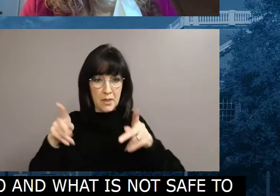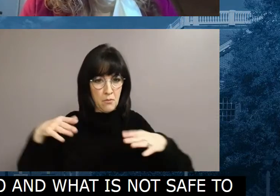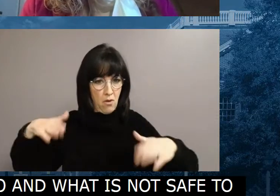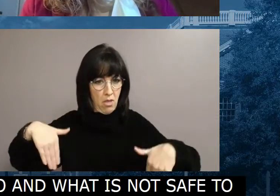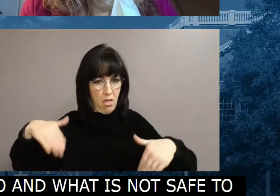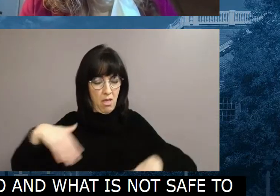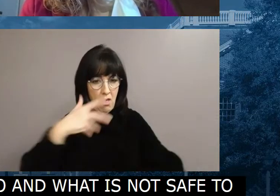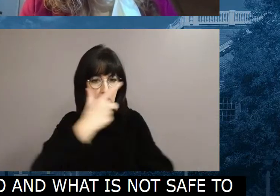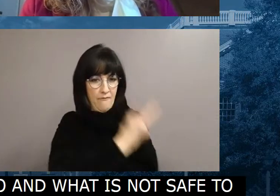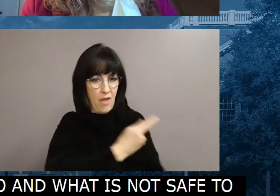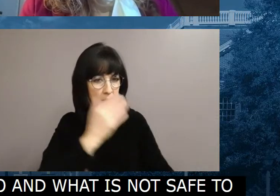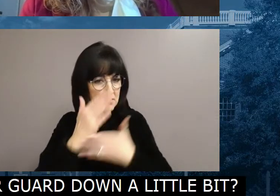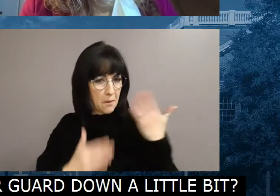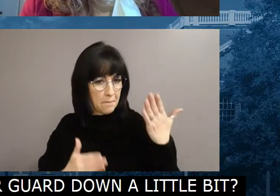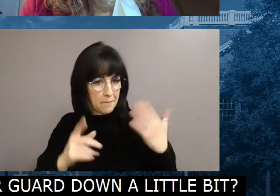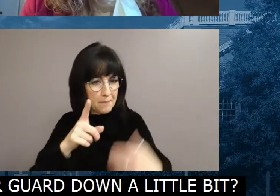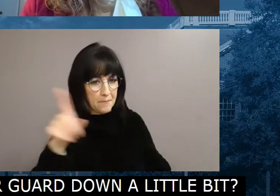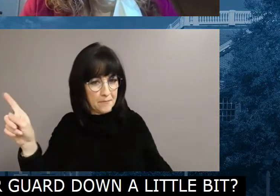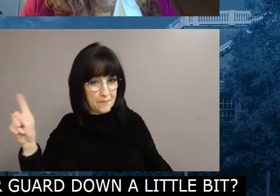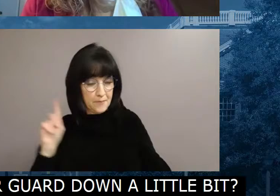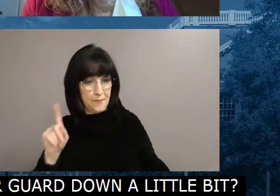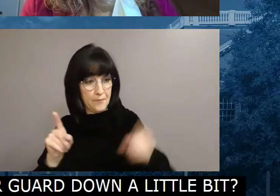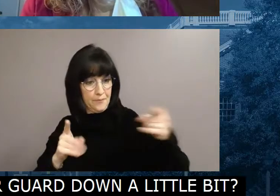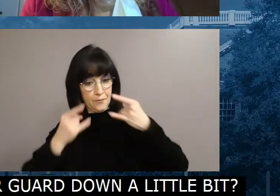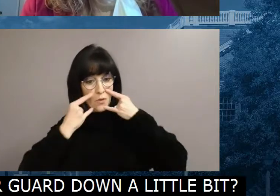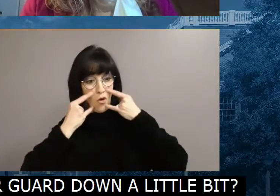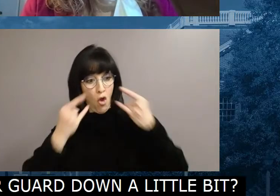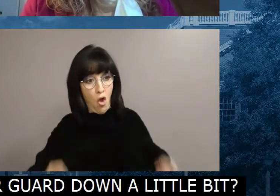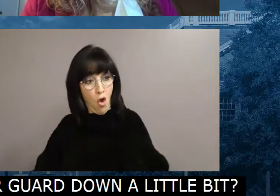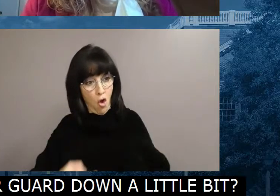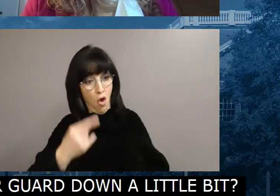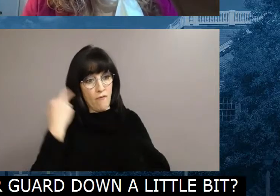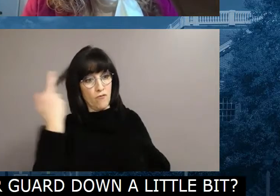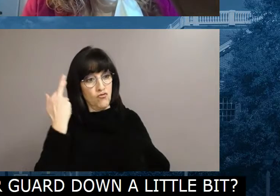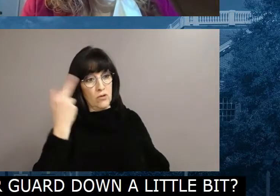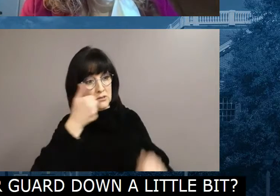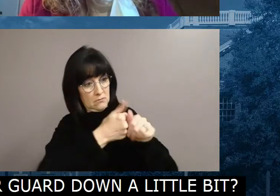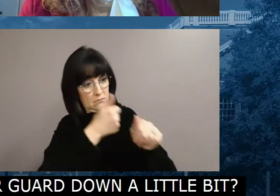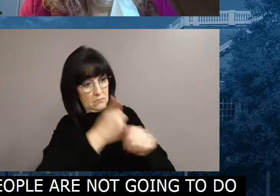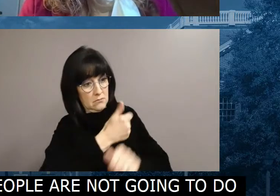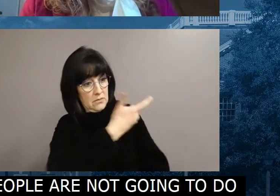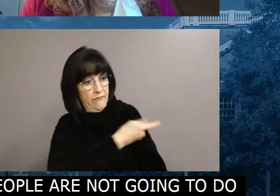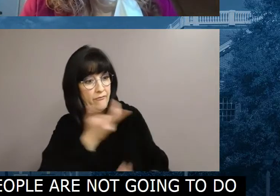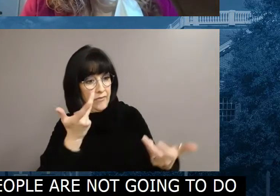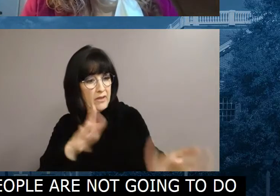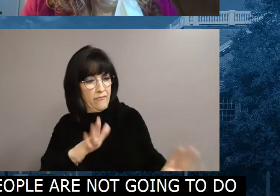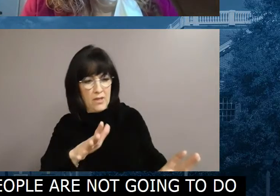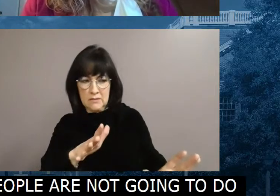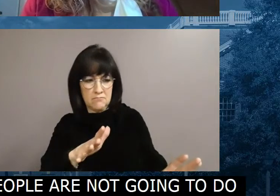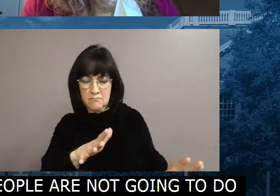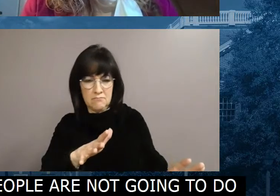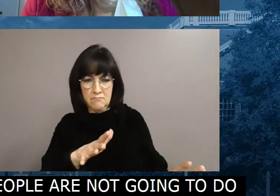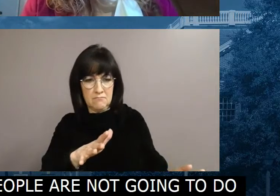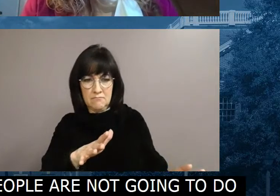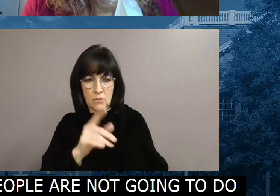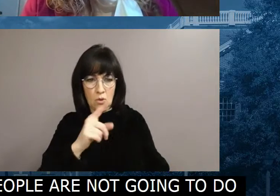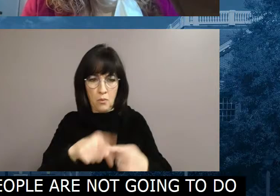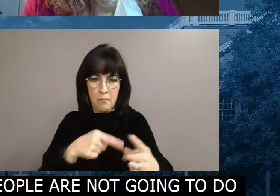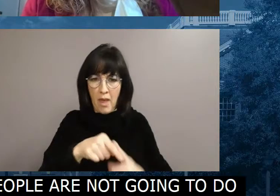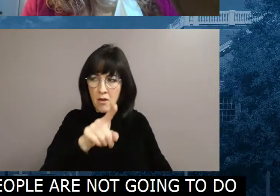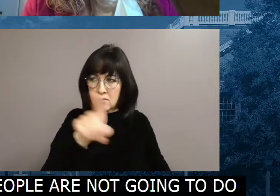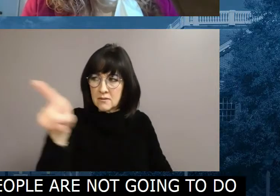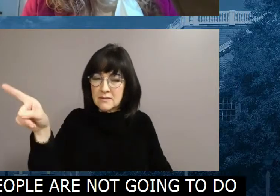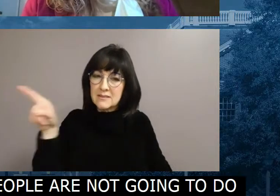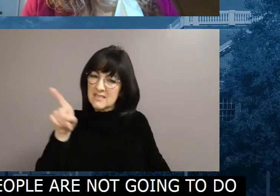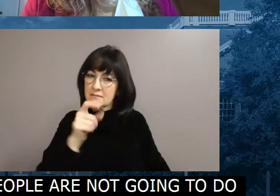because people aren't going to do what they think is unreasonable or doesn't make sense. And that's where it's hard, I think, to strike the